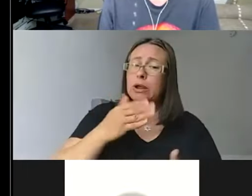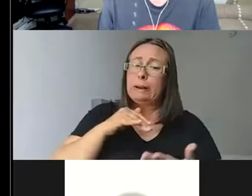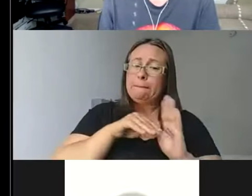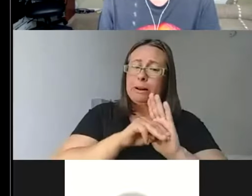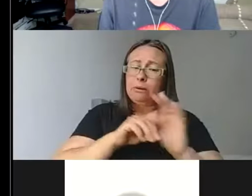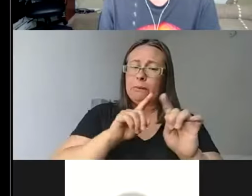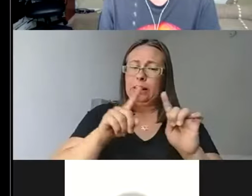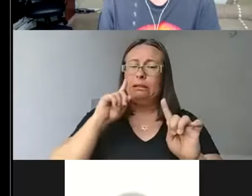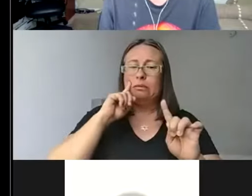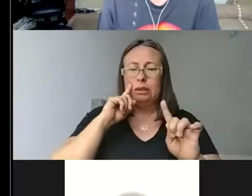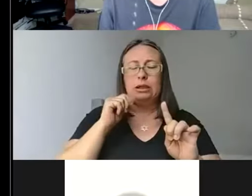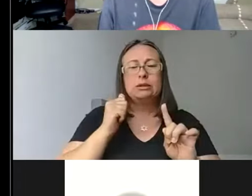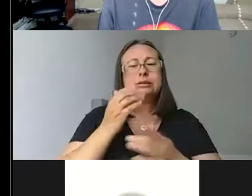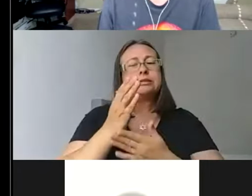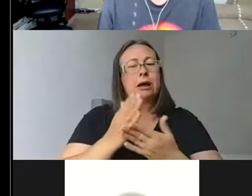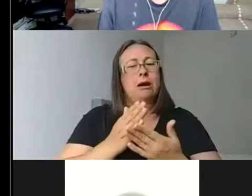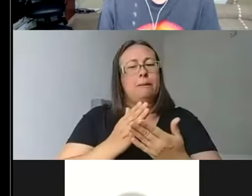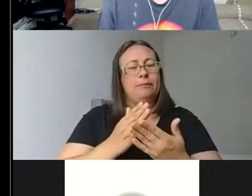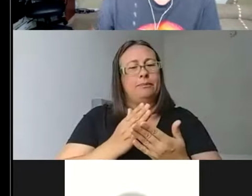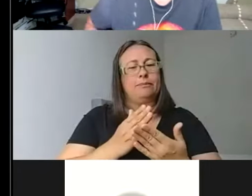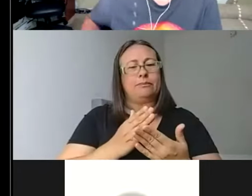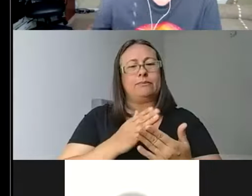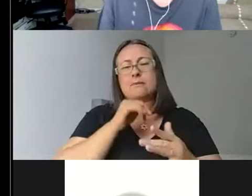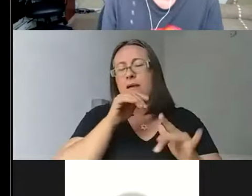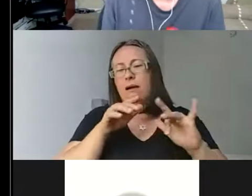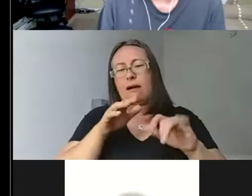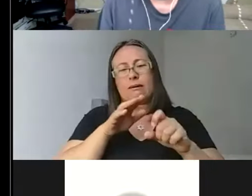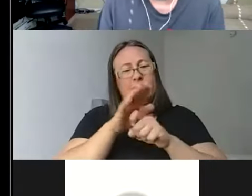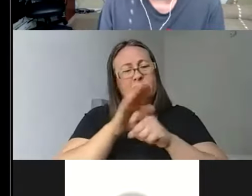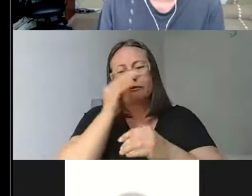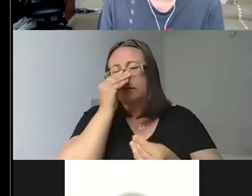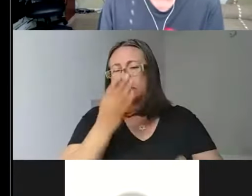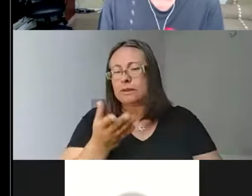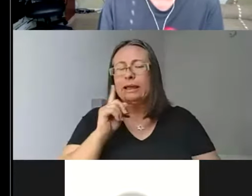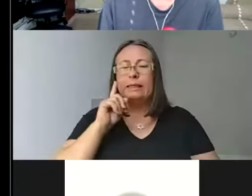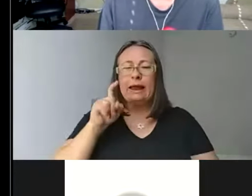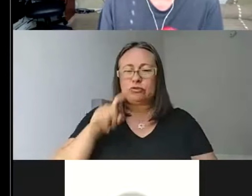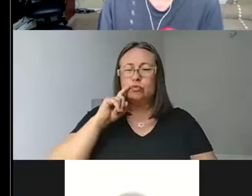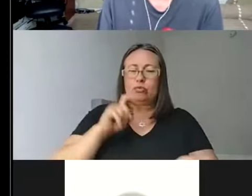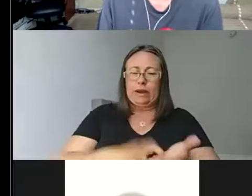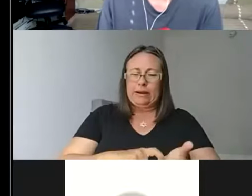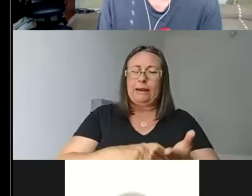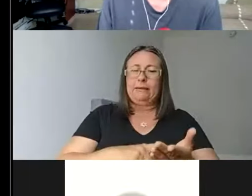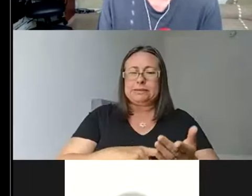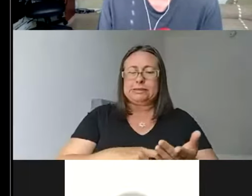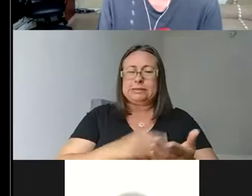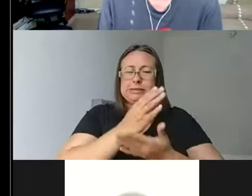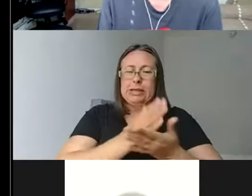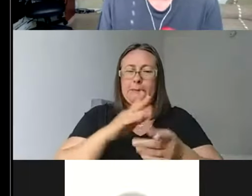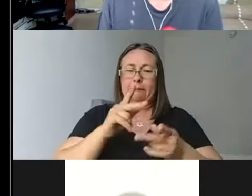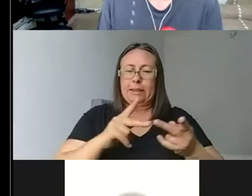that they might fall short as well. And I think it's important to kind of recognize those shortcomings as well and try to figure out other